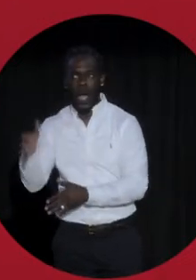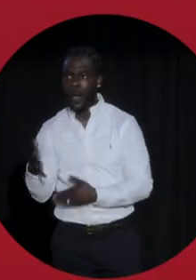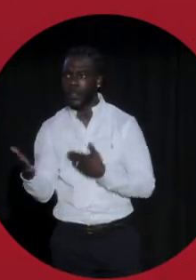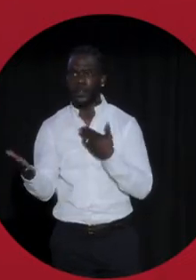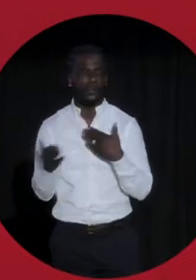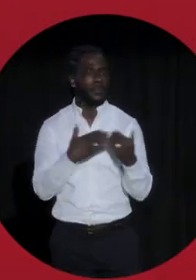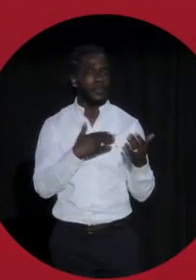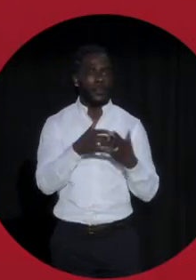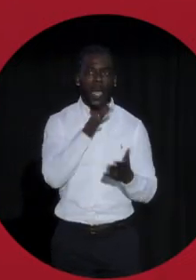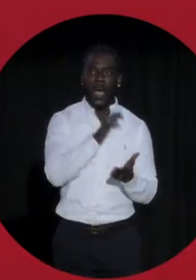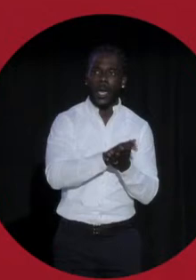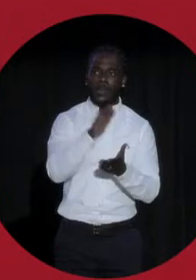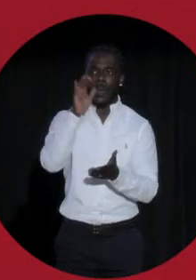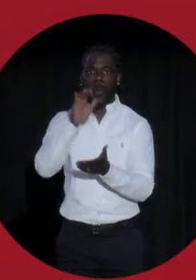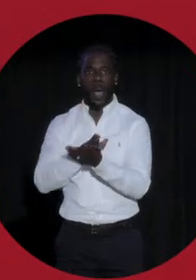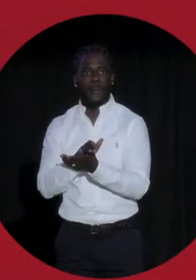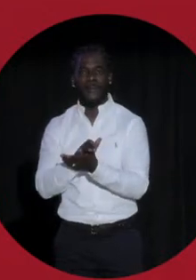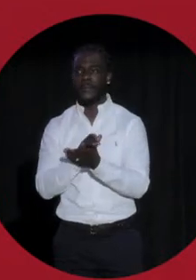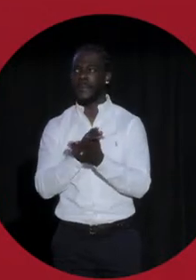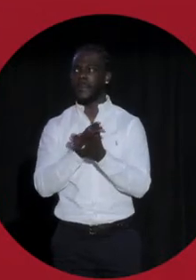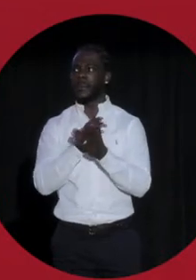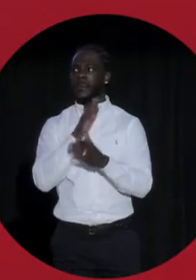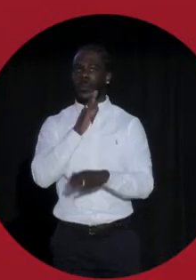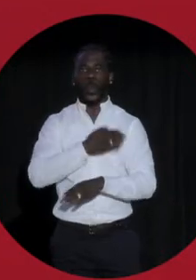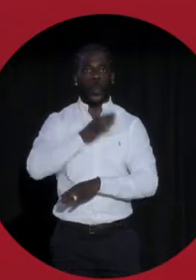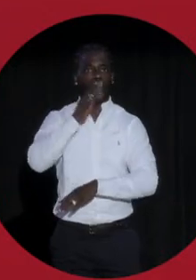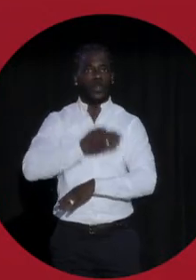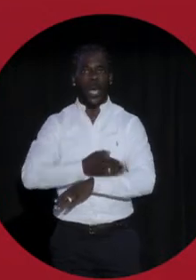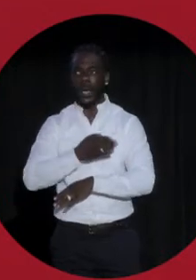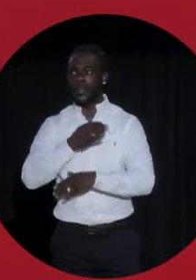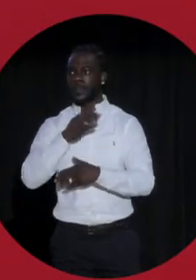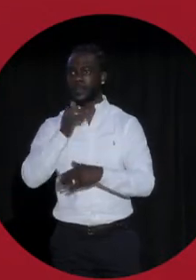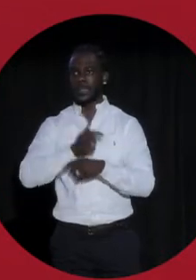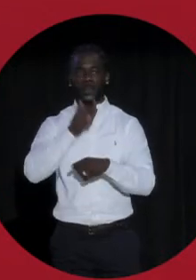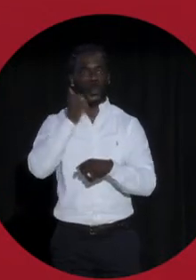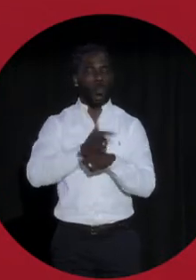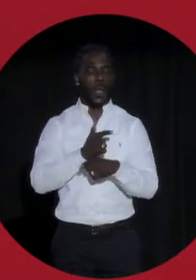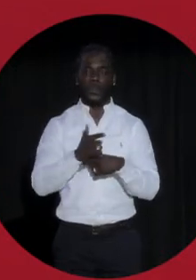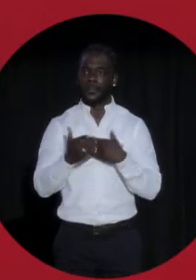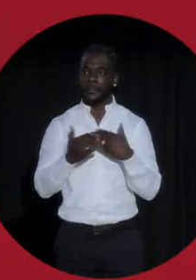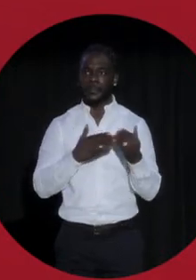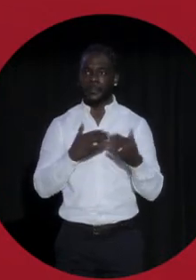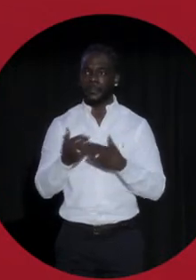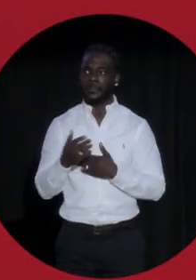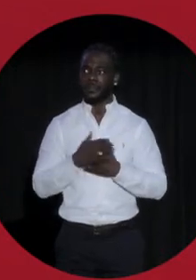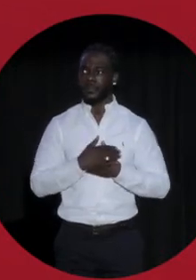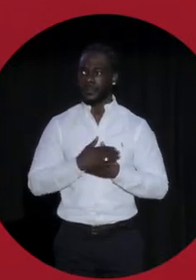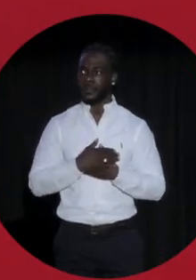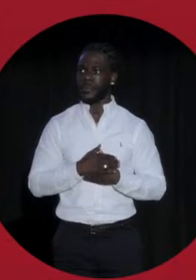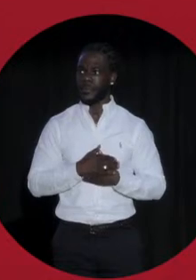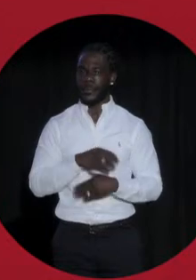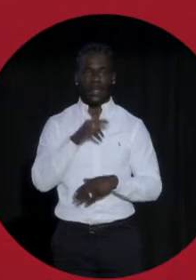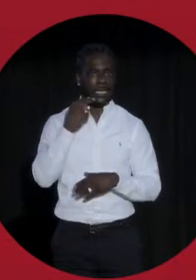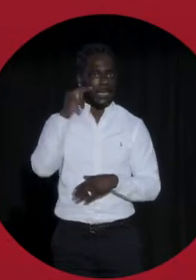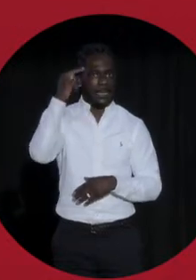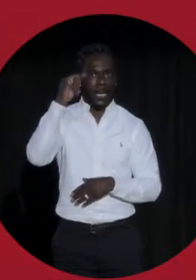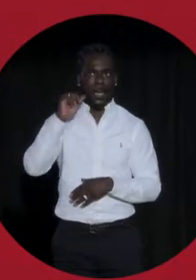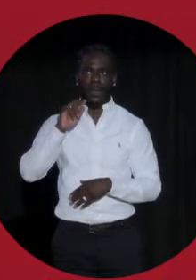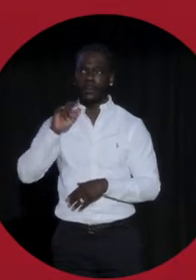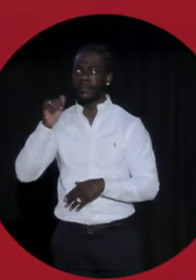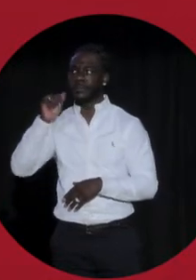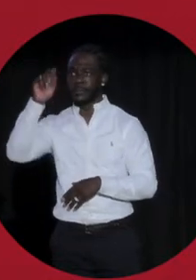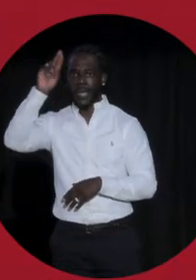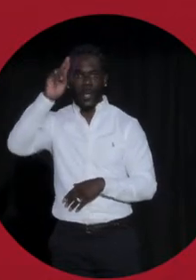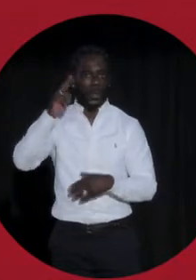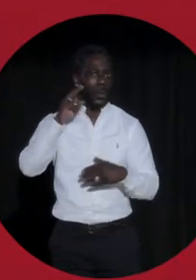grandfather, a husband, a wife, a daughter, son, sister, brother. aunt, uncle, niece, or nephew, cousin, or